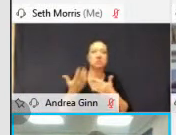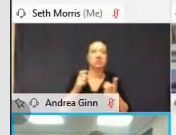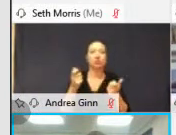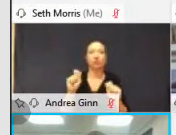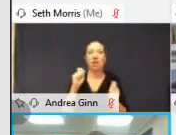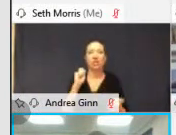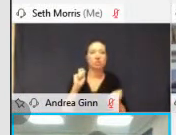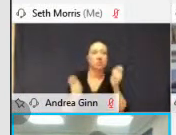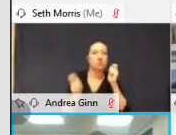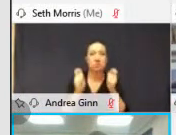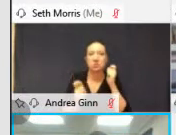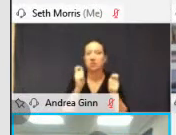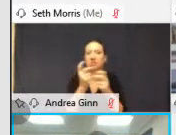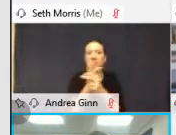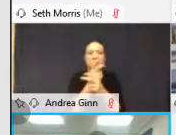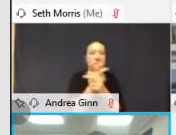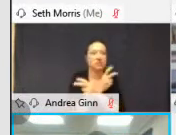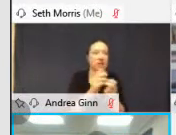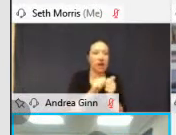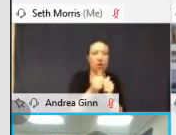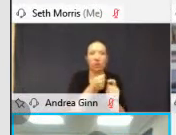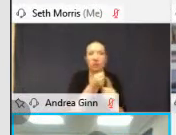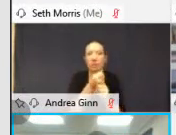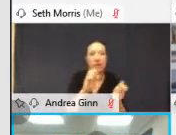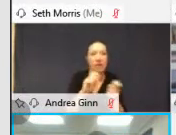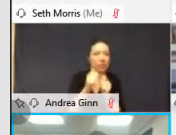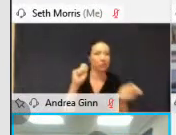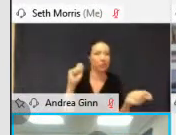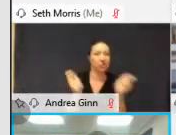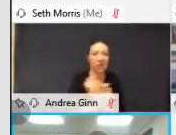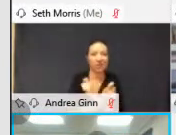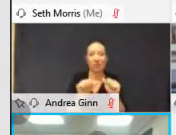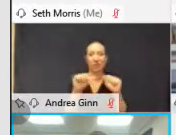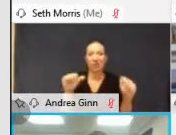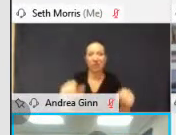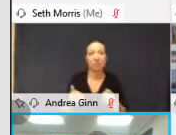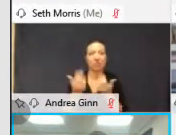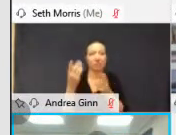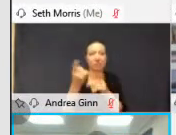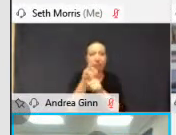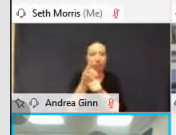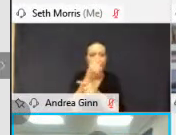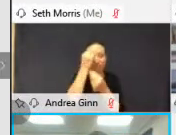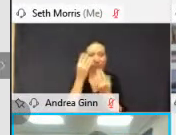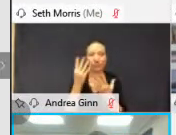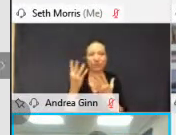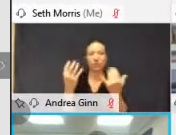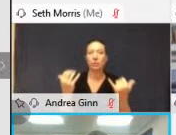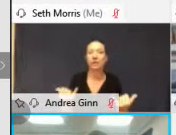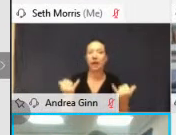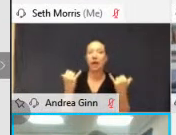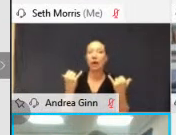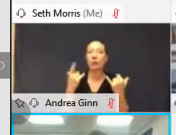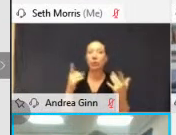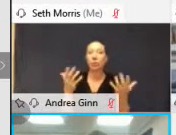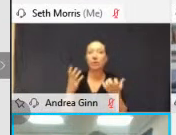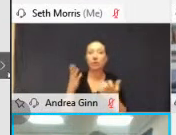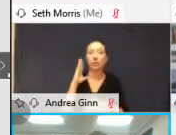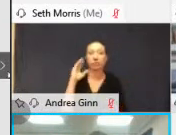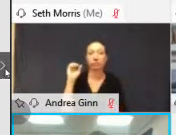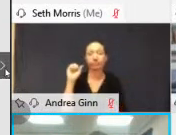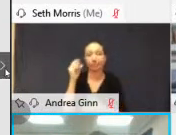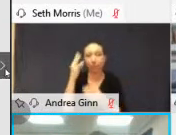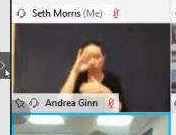in our population since the public health emergency began. So really today, just looking to present you all the